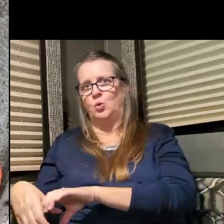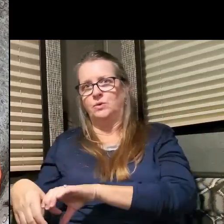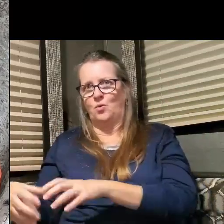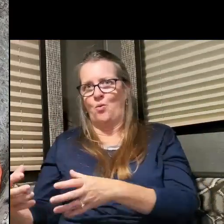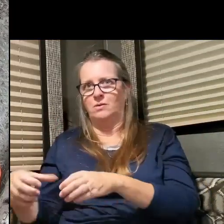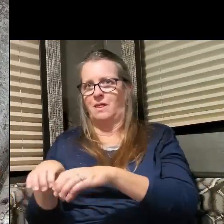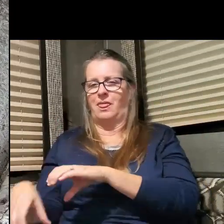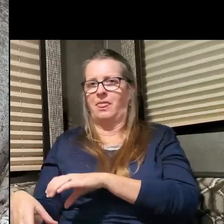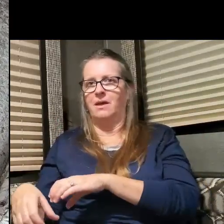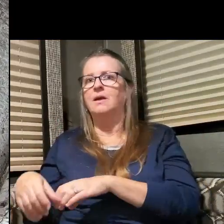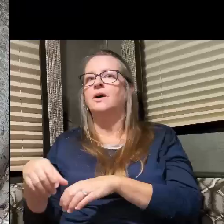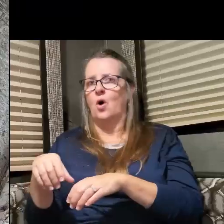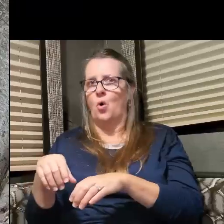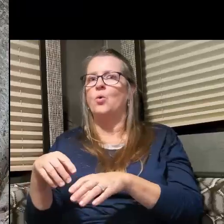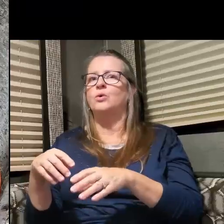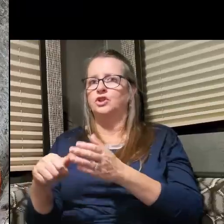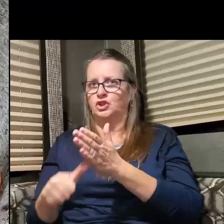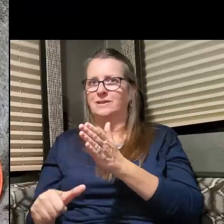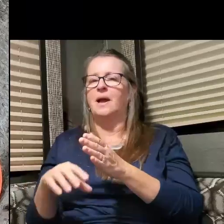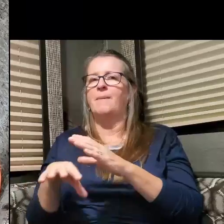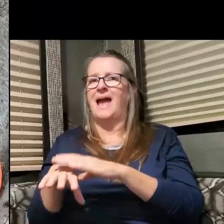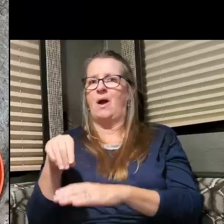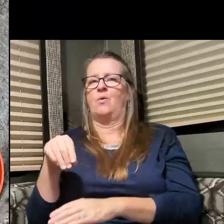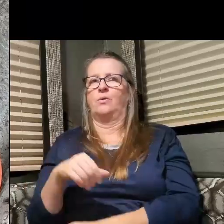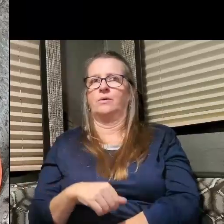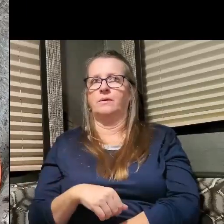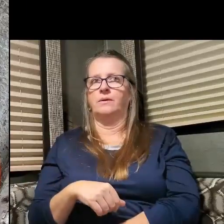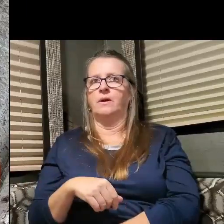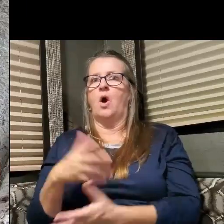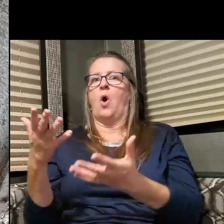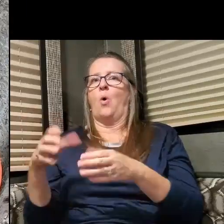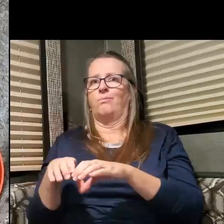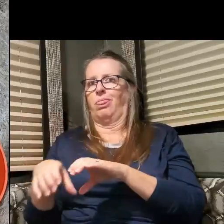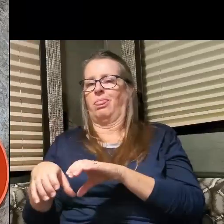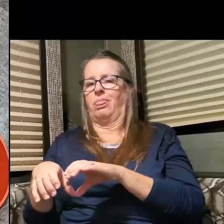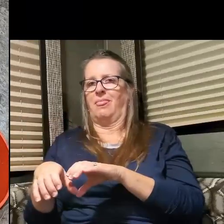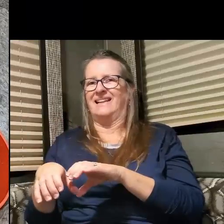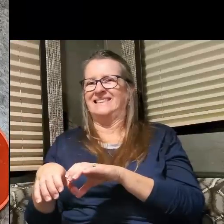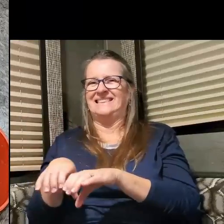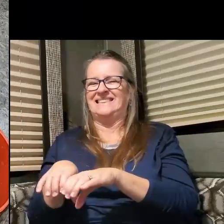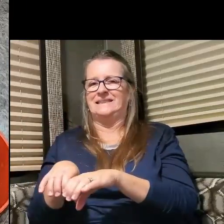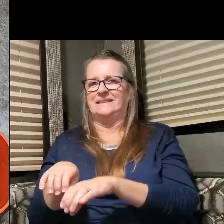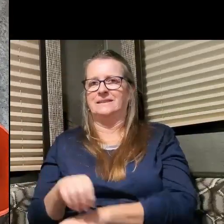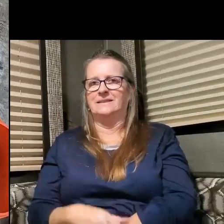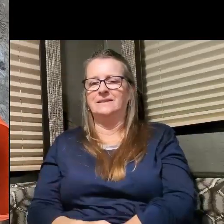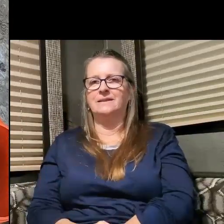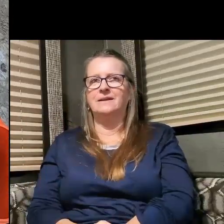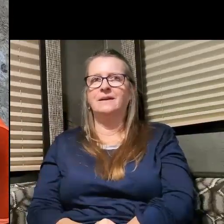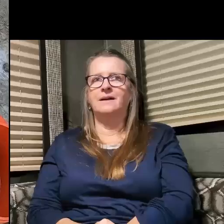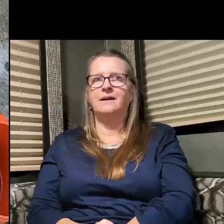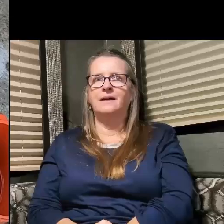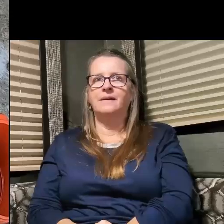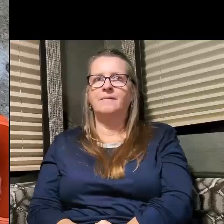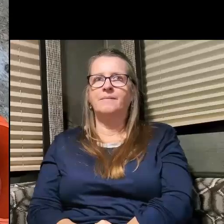through, this is gonna want to loosen immediately. Oh, the shit's coming out. Oh, there it